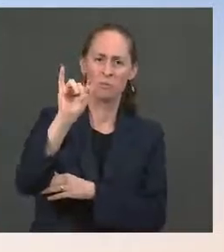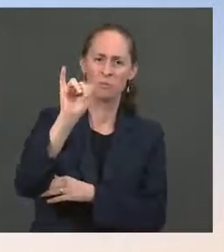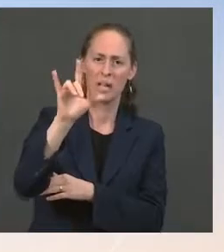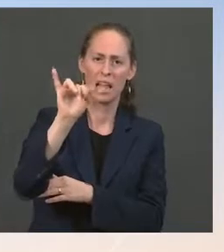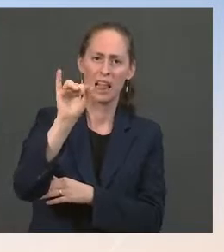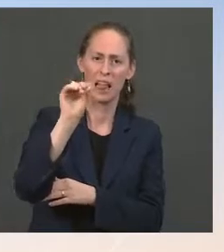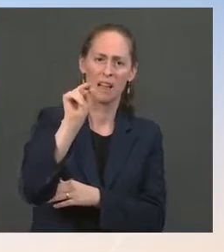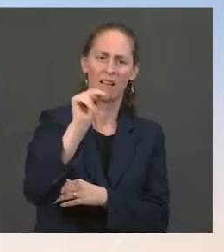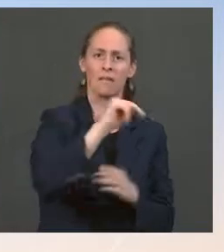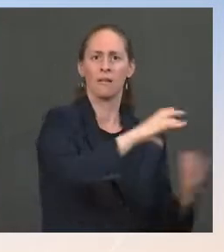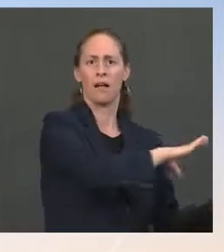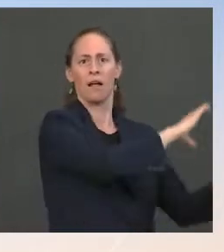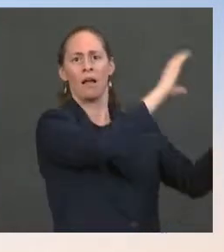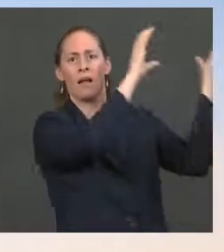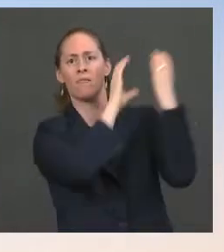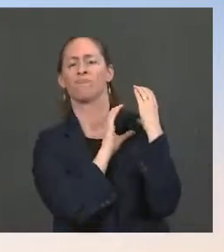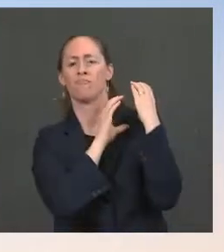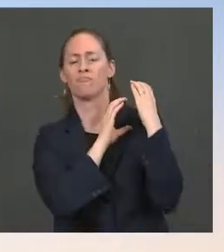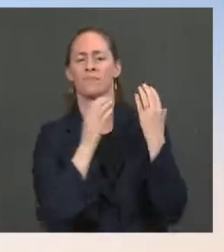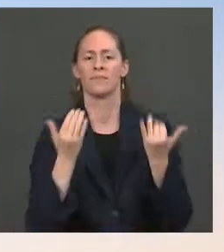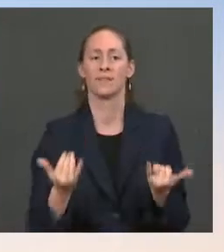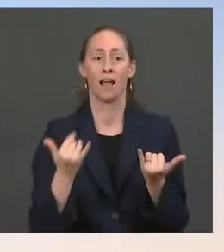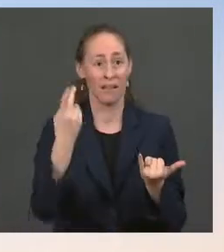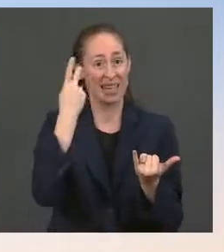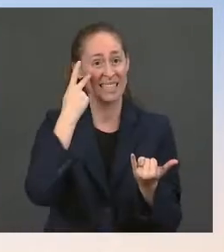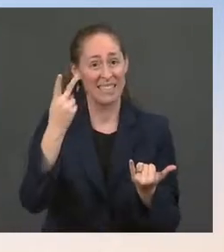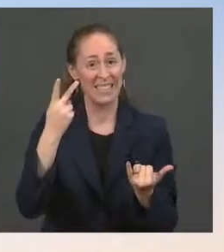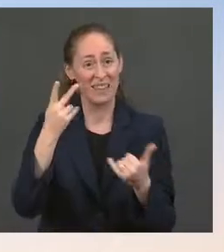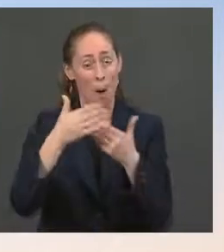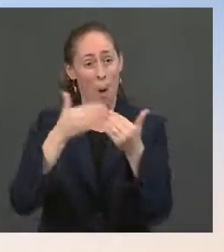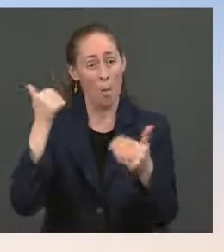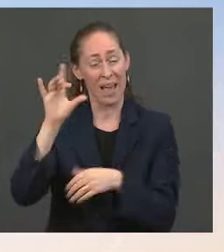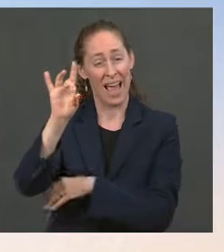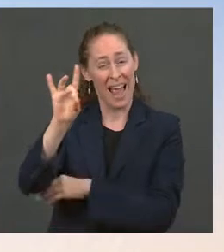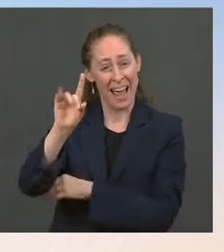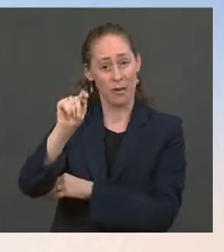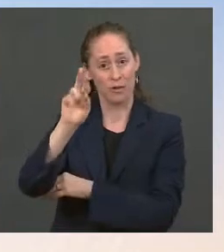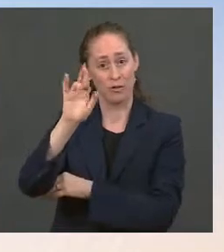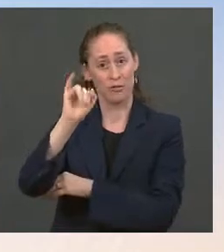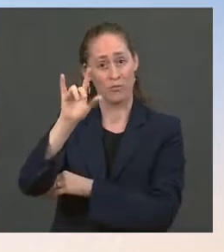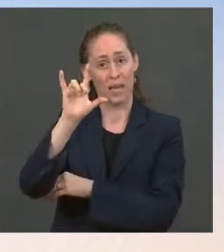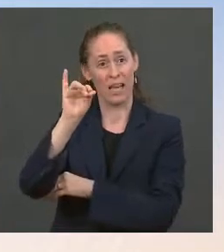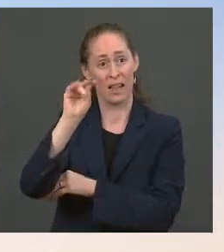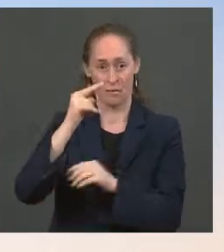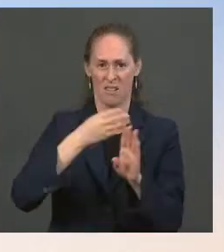give you a little visual. Almost $8 trillion during the Trump administration,